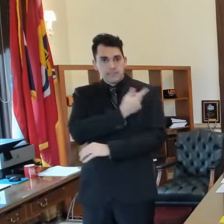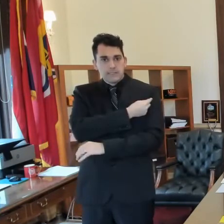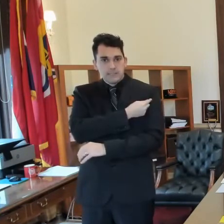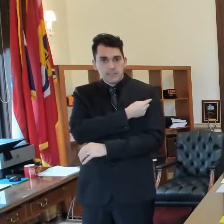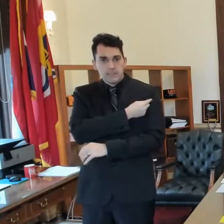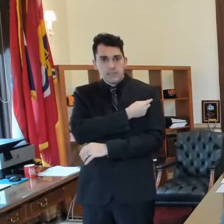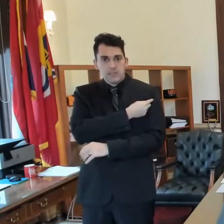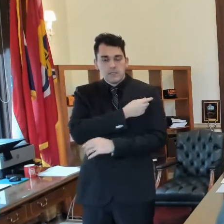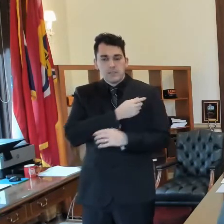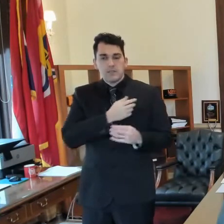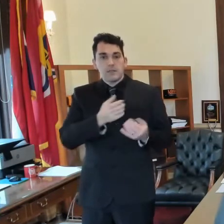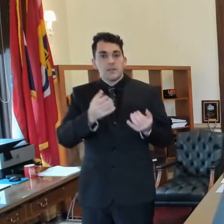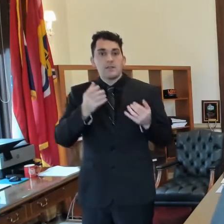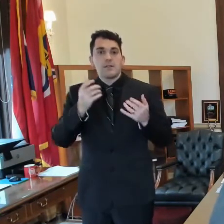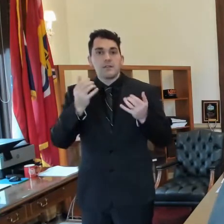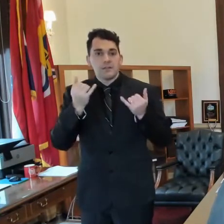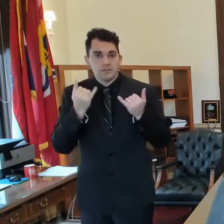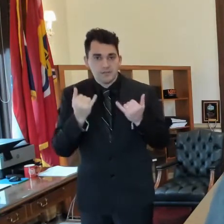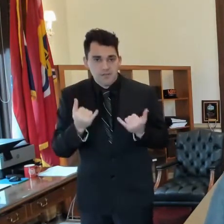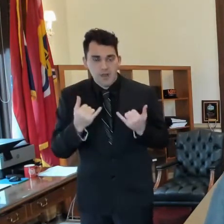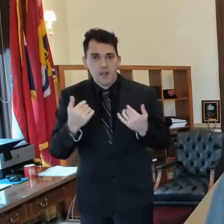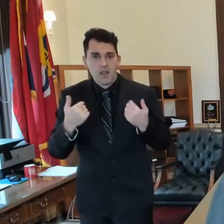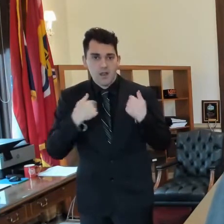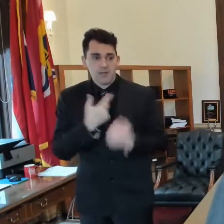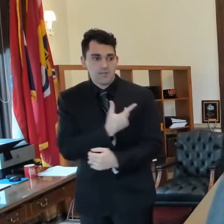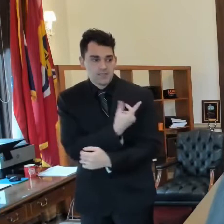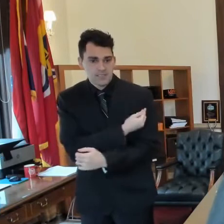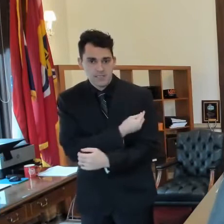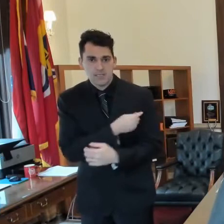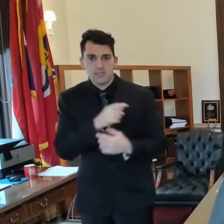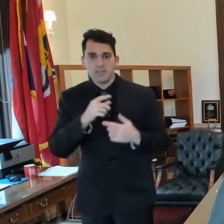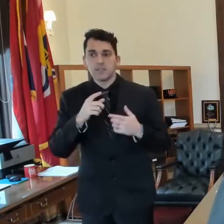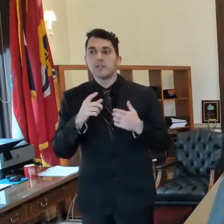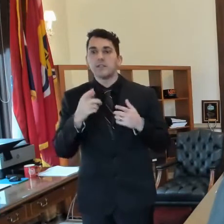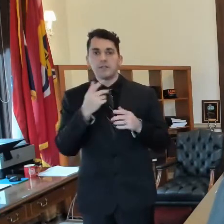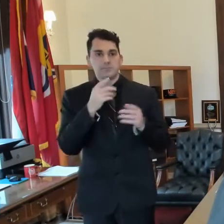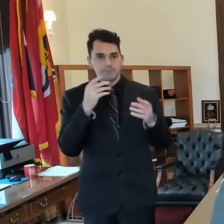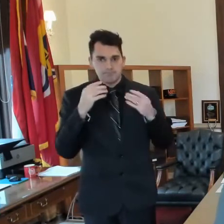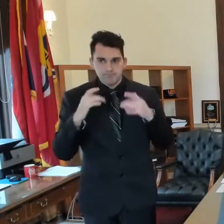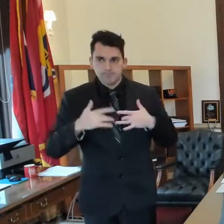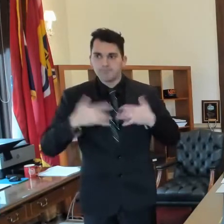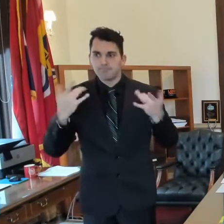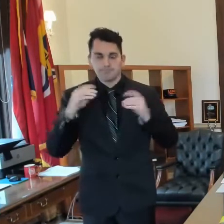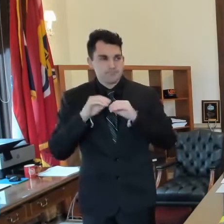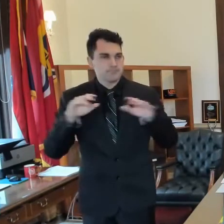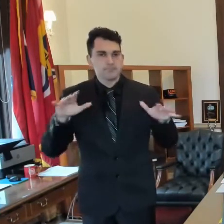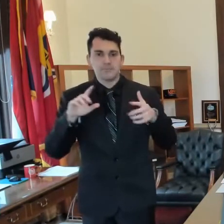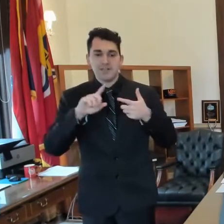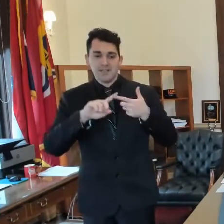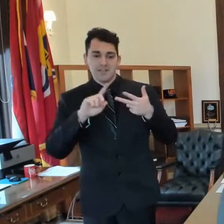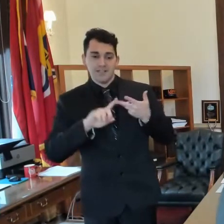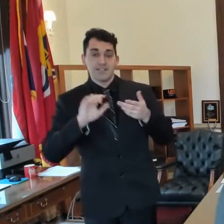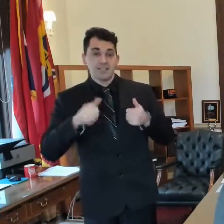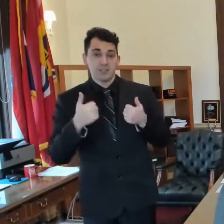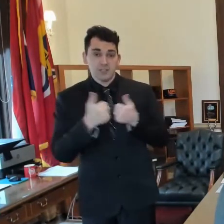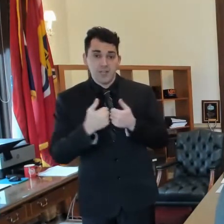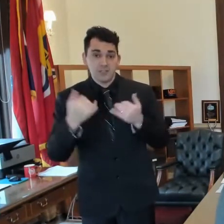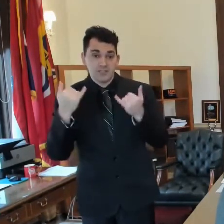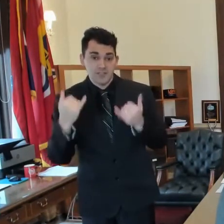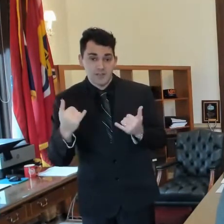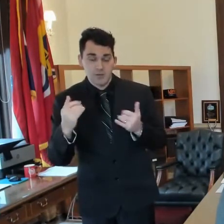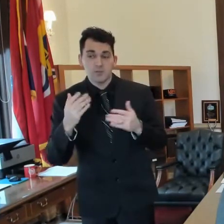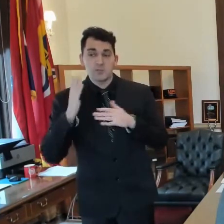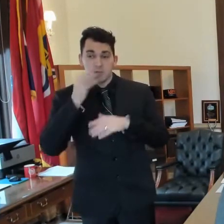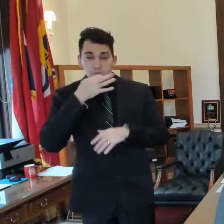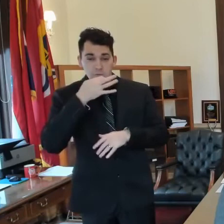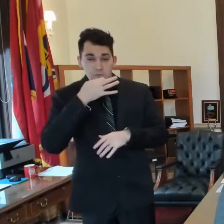that to the ability to get those shots in arms. that hasn't quite happened yet, but we're on the verge